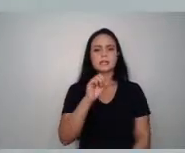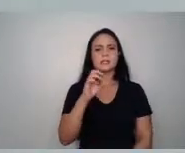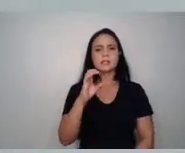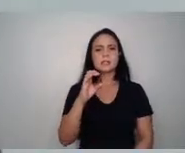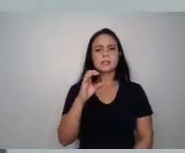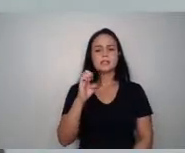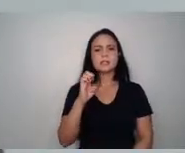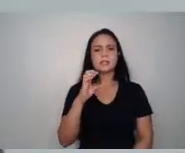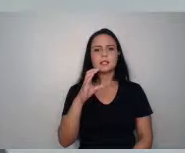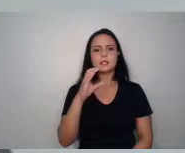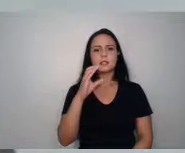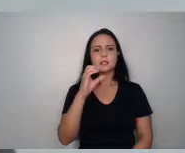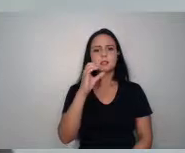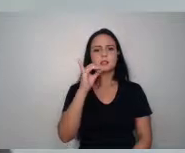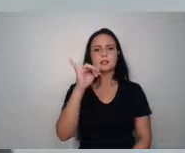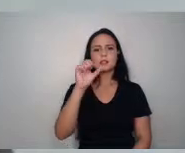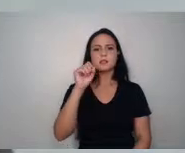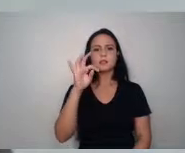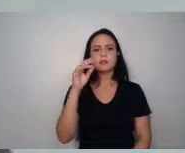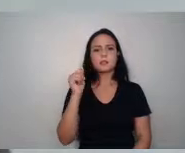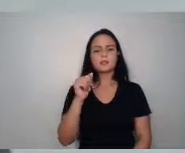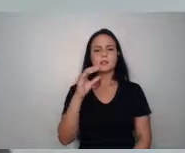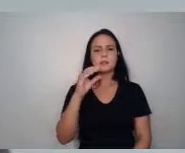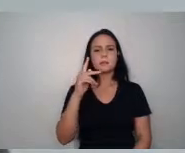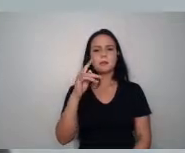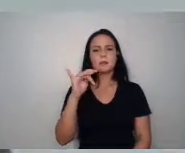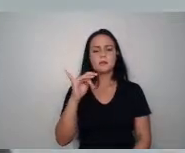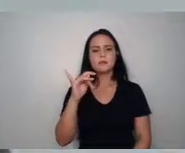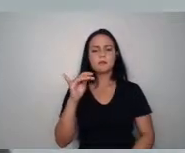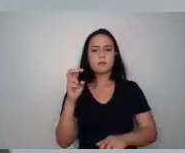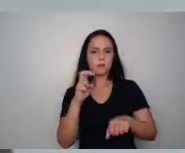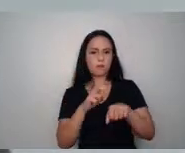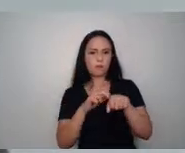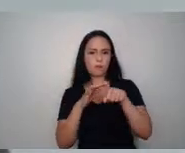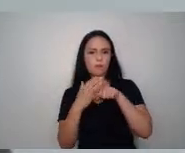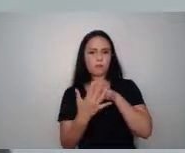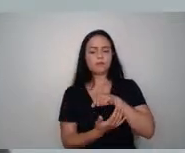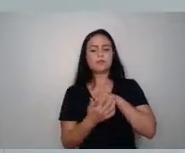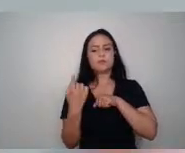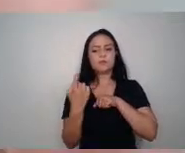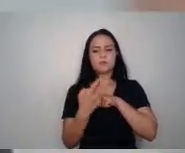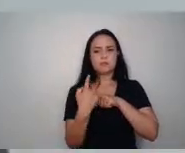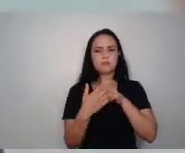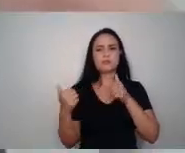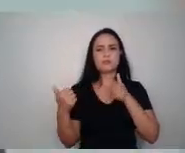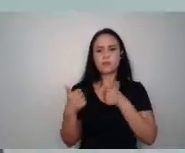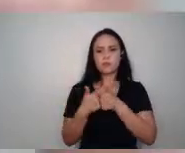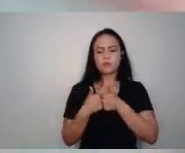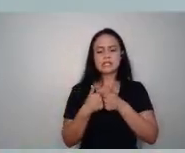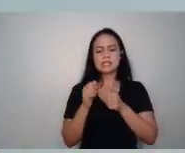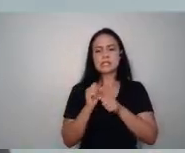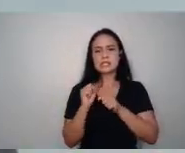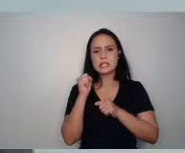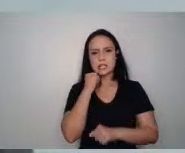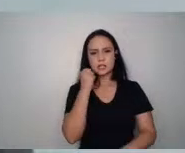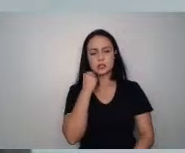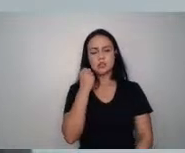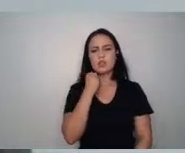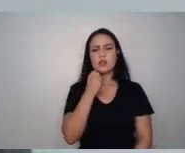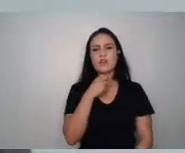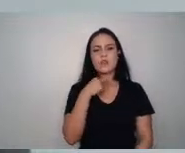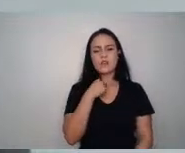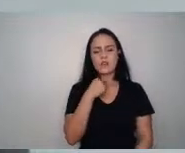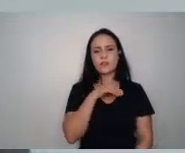We know that there is sexism, and the COVID